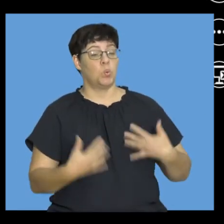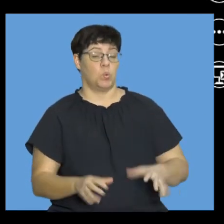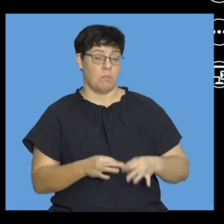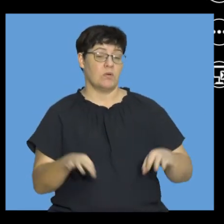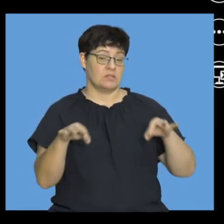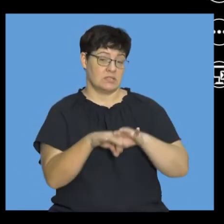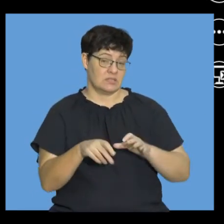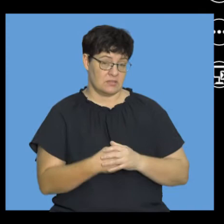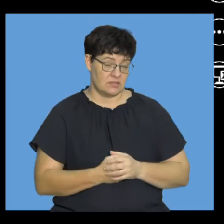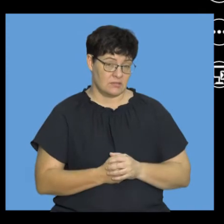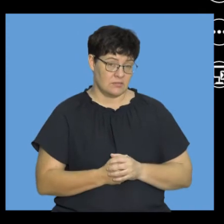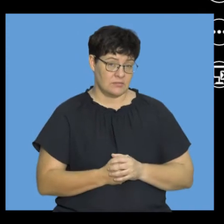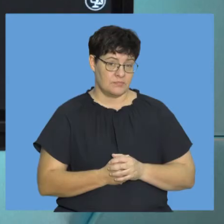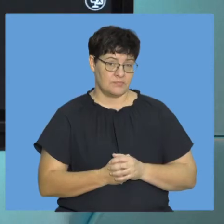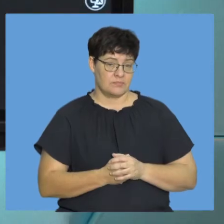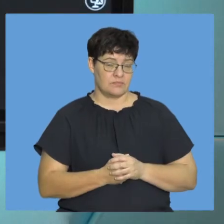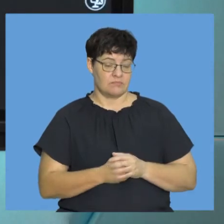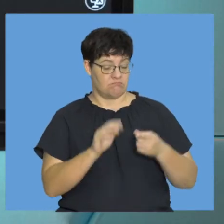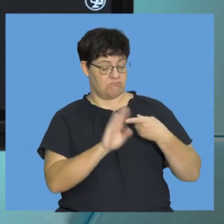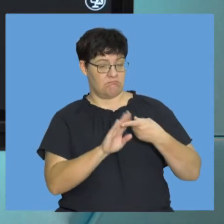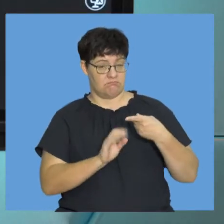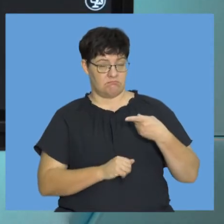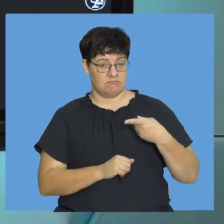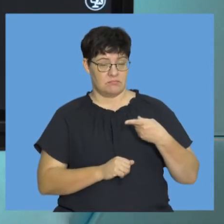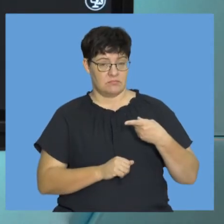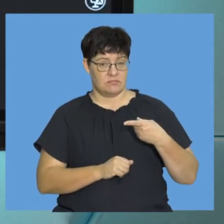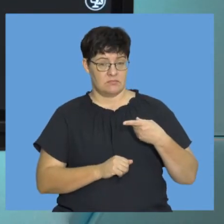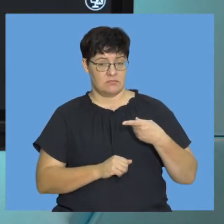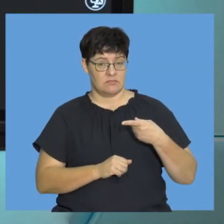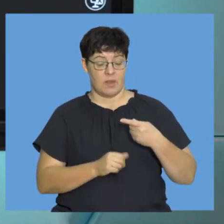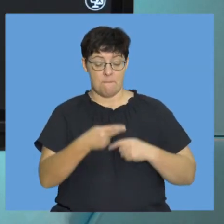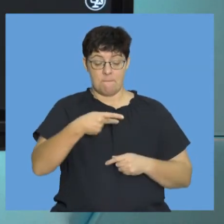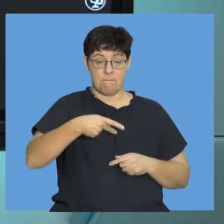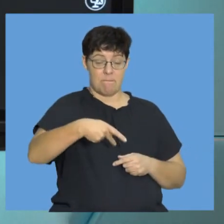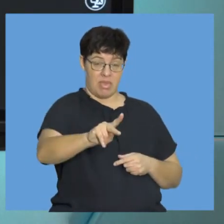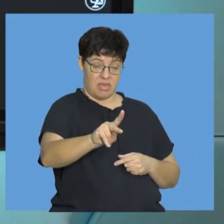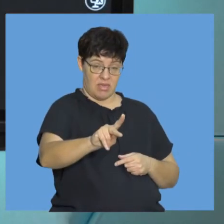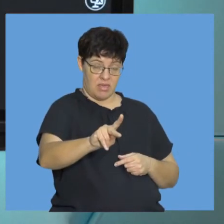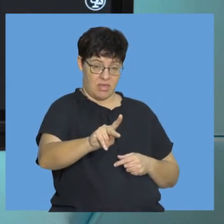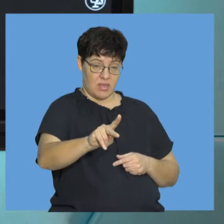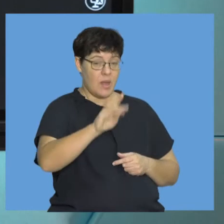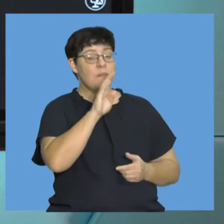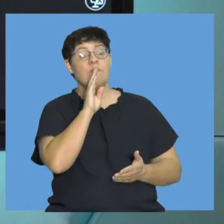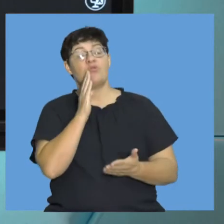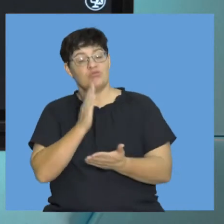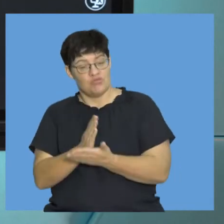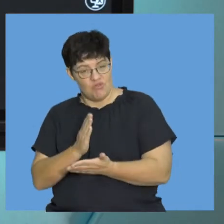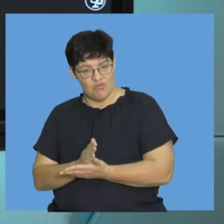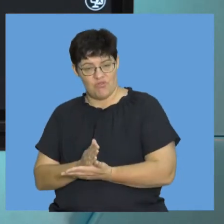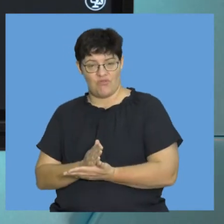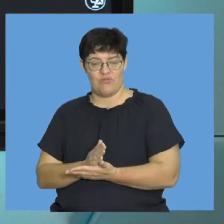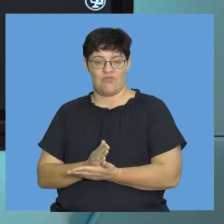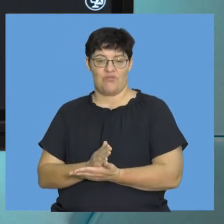Extremely, extremely important. One, when you're making payments, ensure